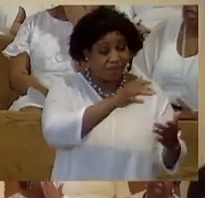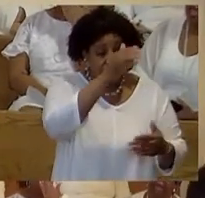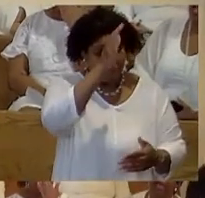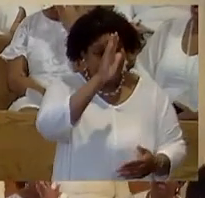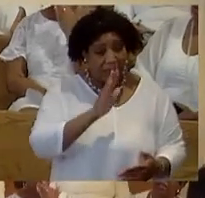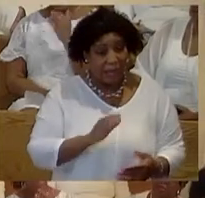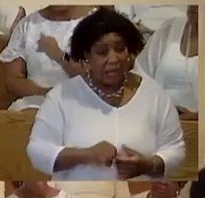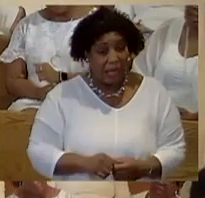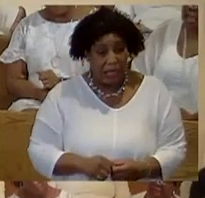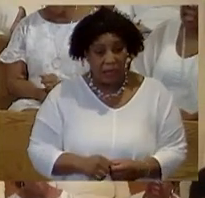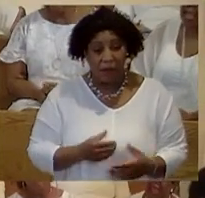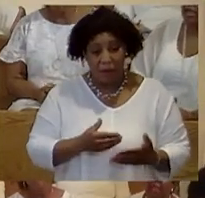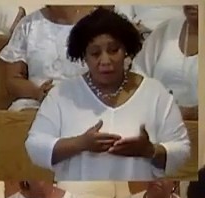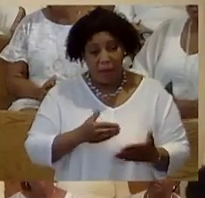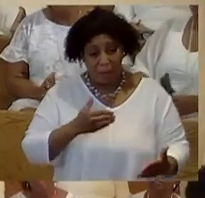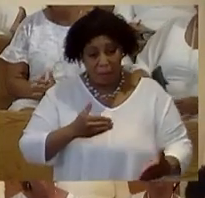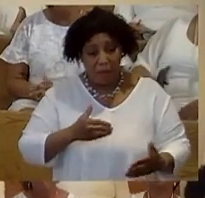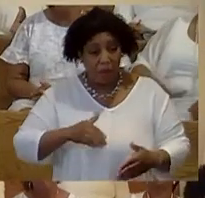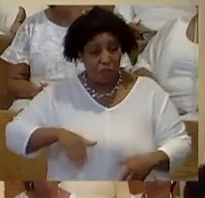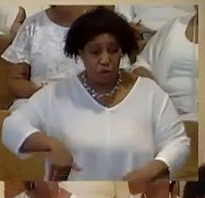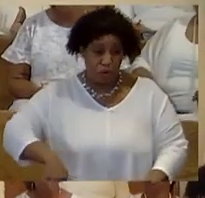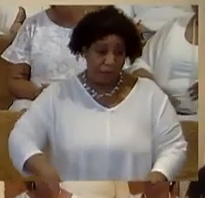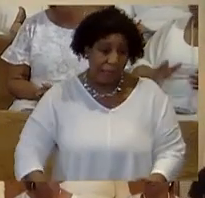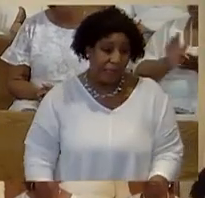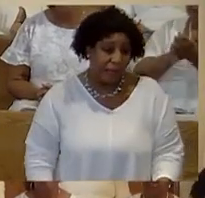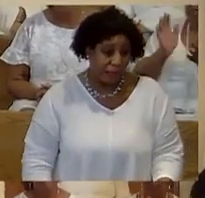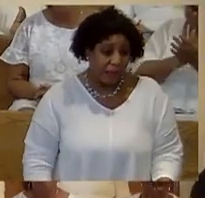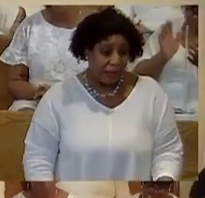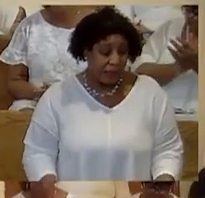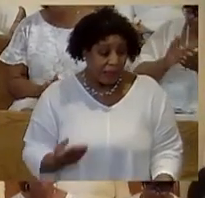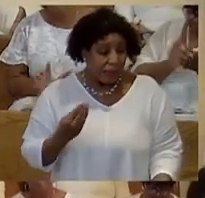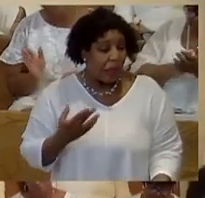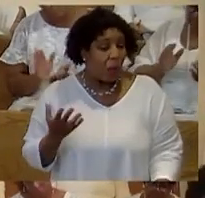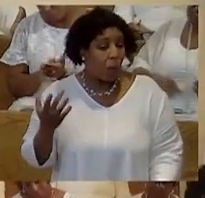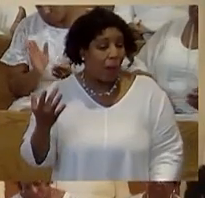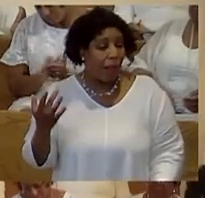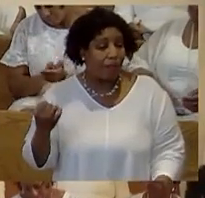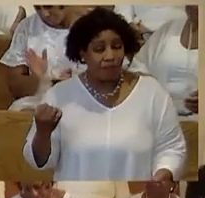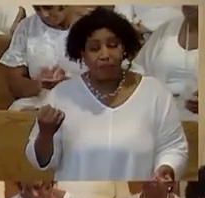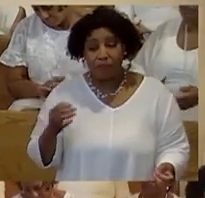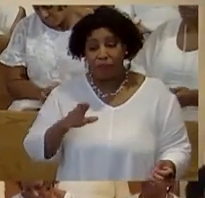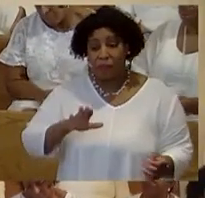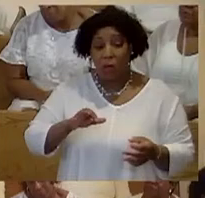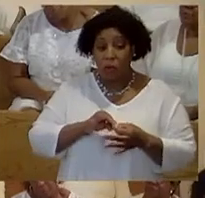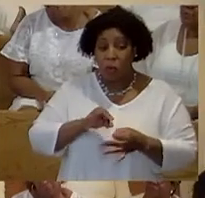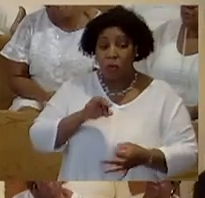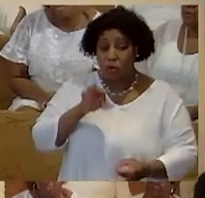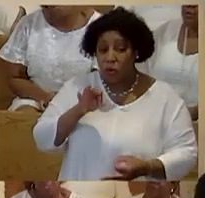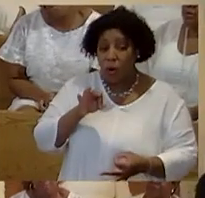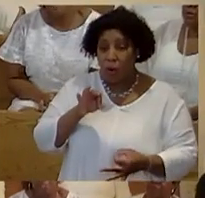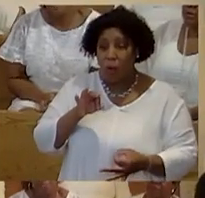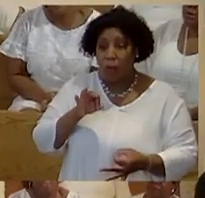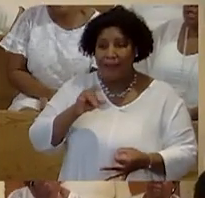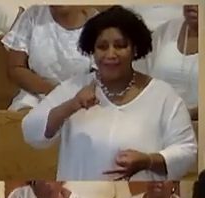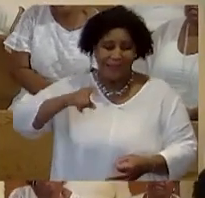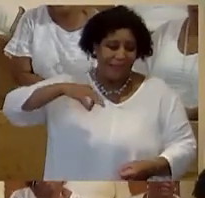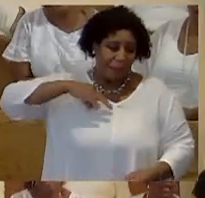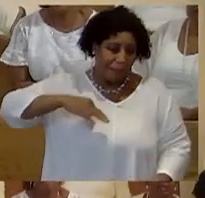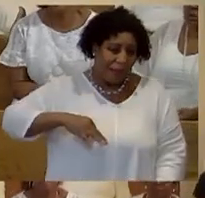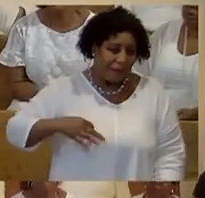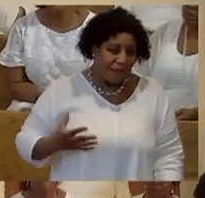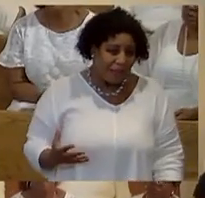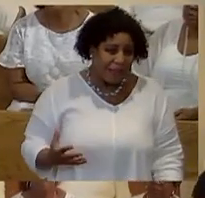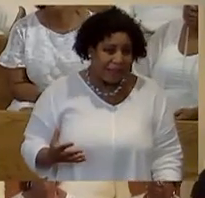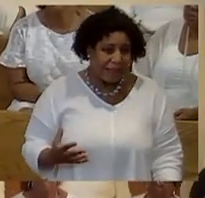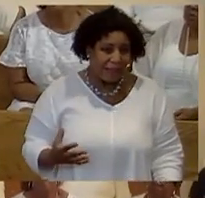God before it's too late. And let me just tell you why. Because your soul needs some benefits. Because